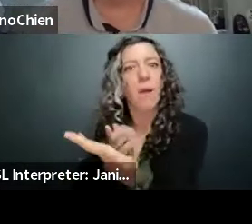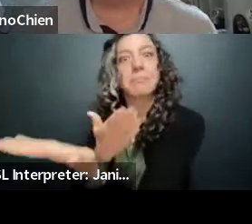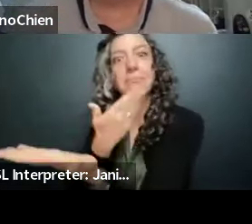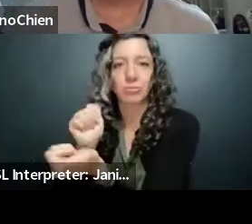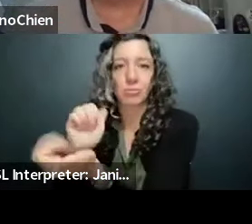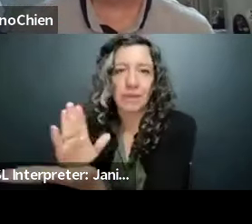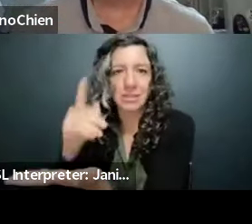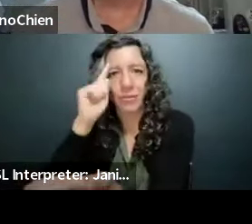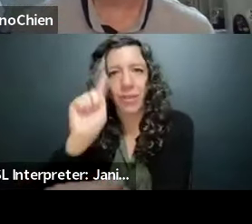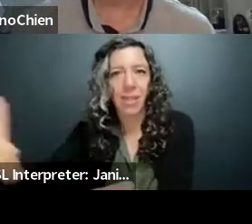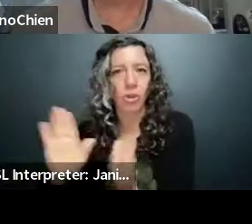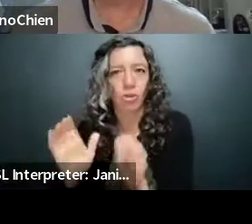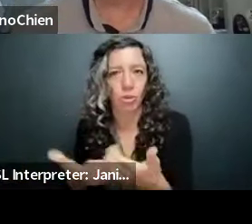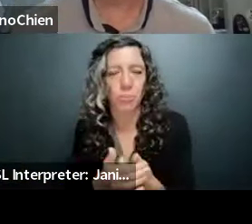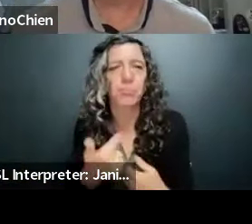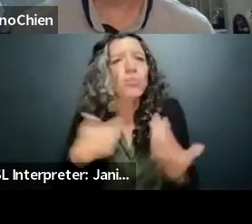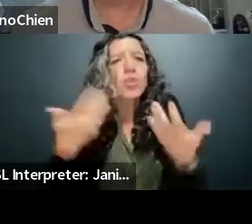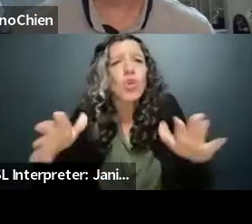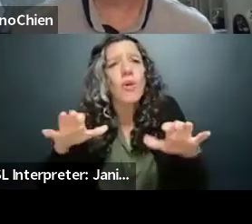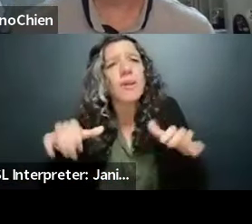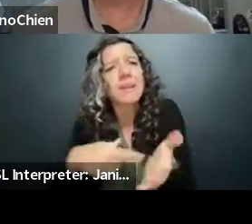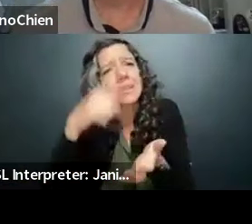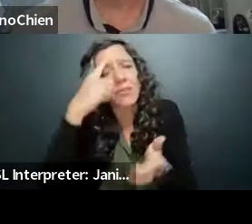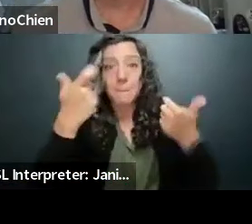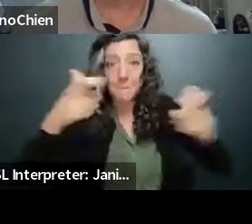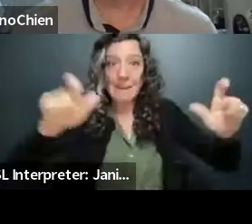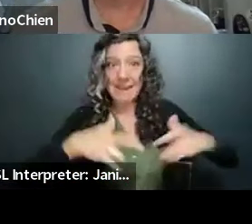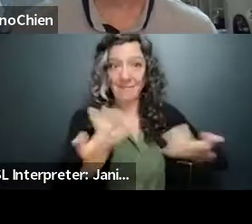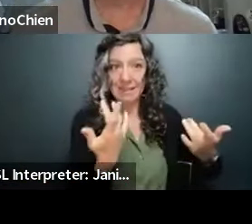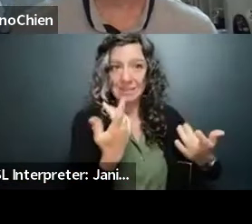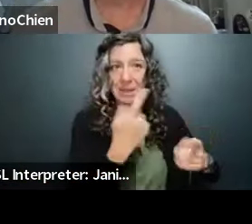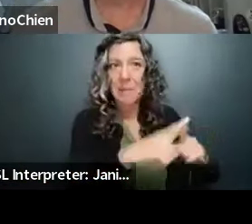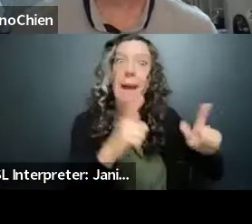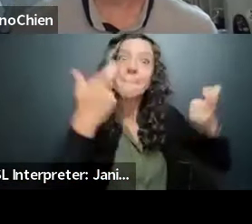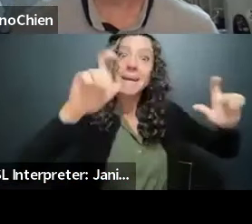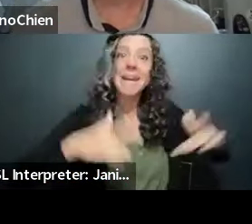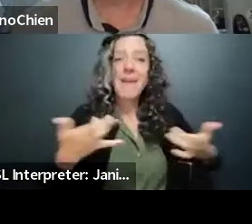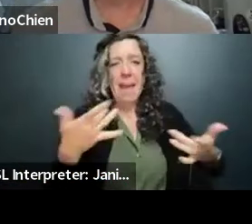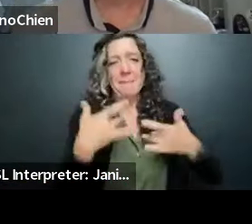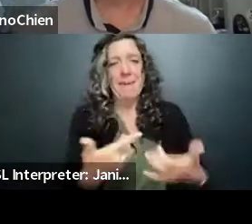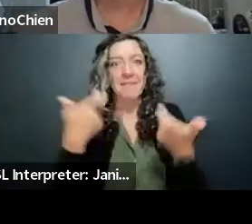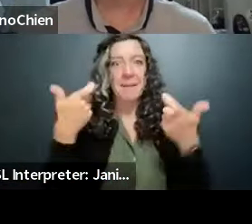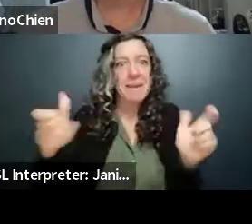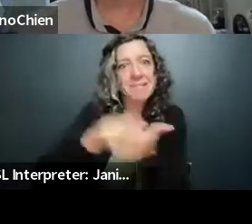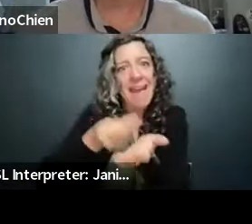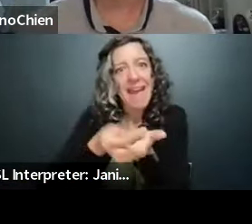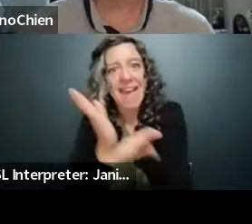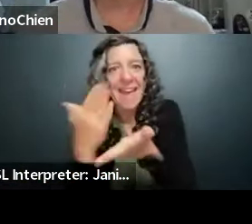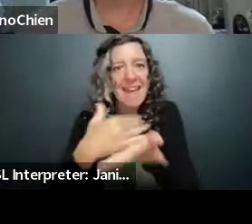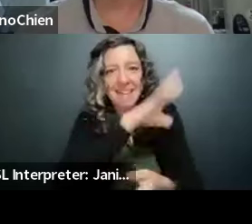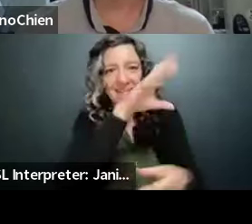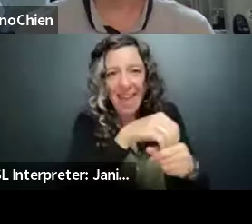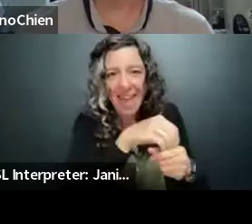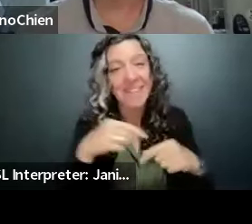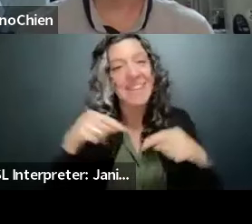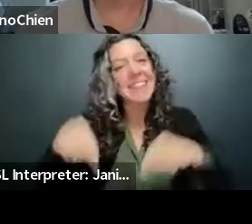for those groups, because we did that already for the big company, for the big events, but big events have big budgets, right? That this is very different, because this is like,